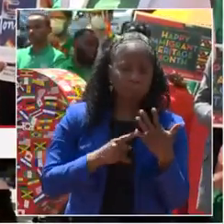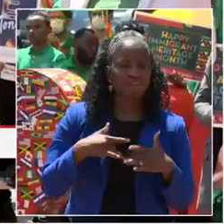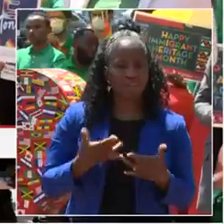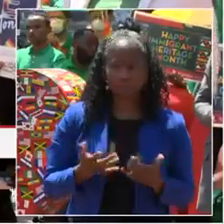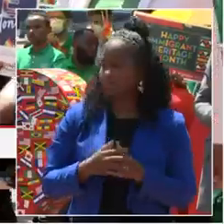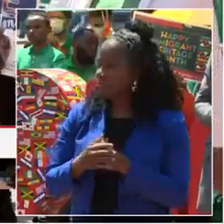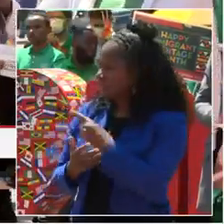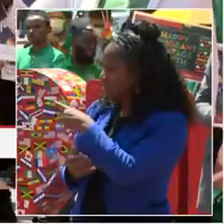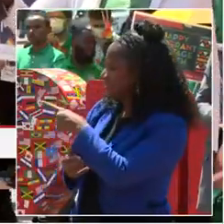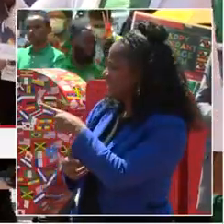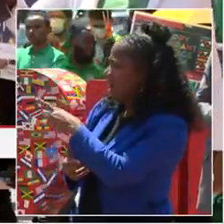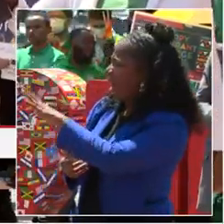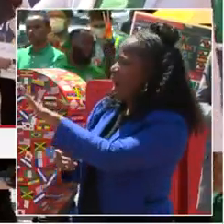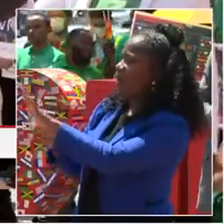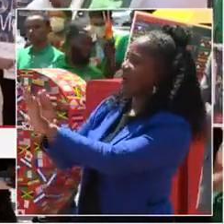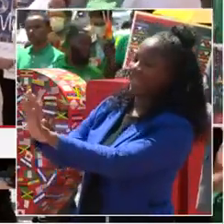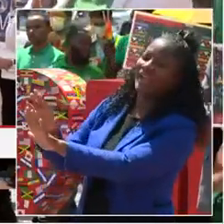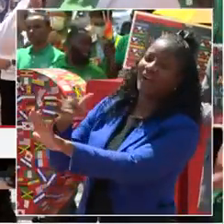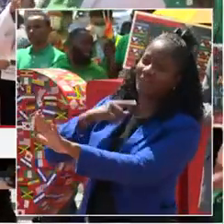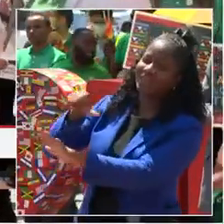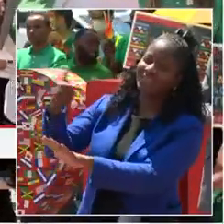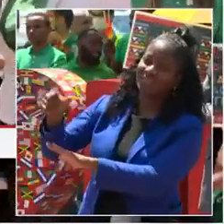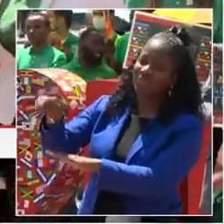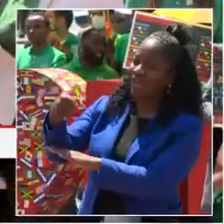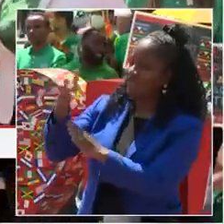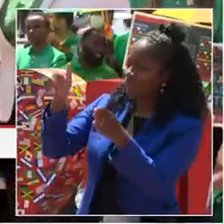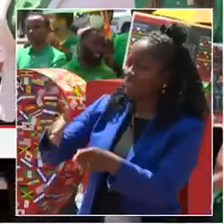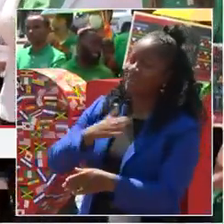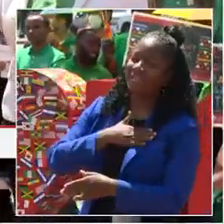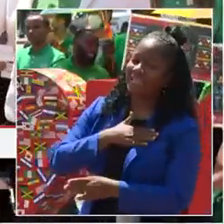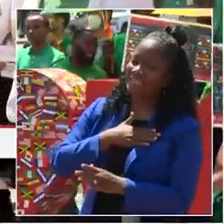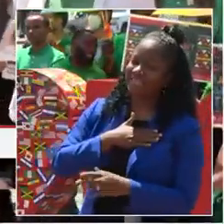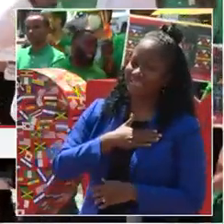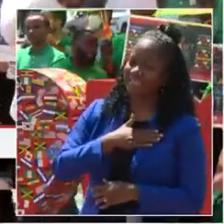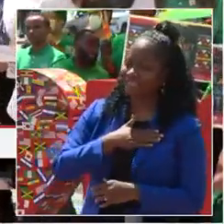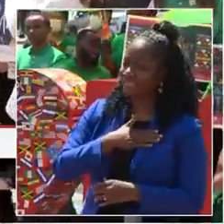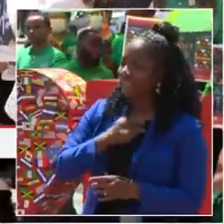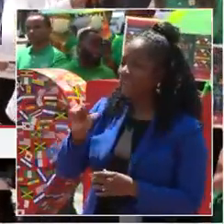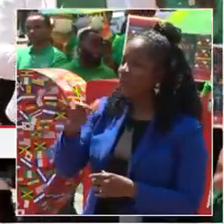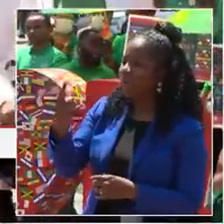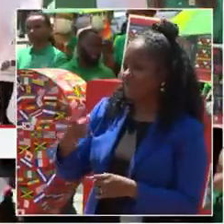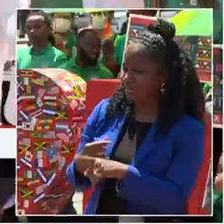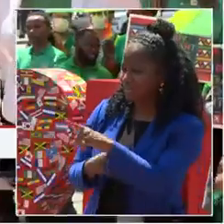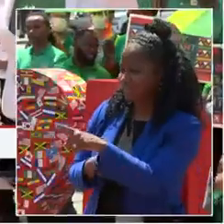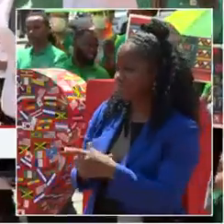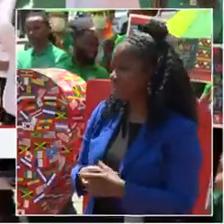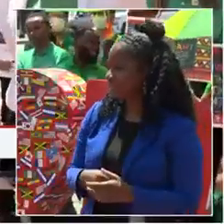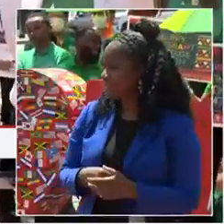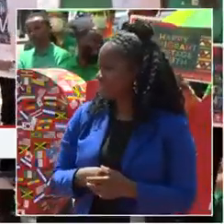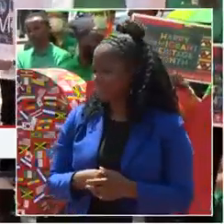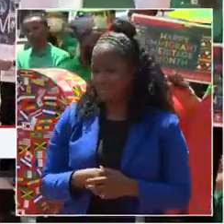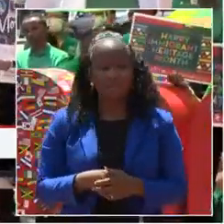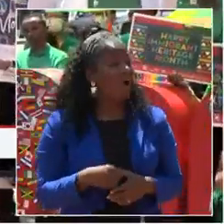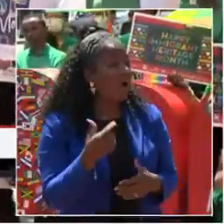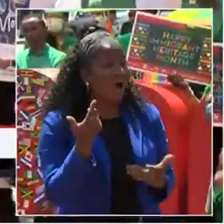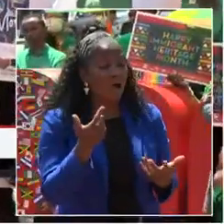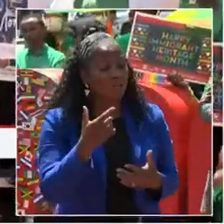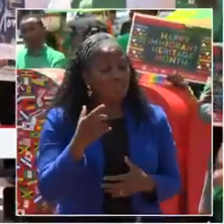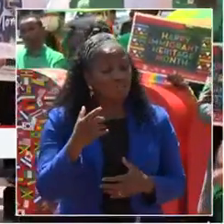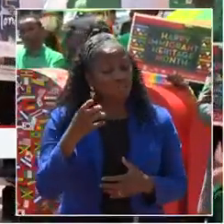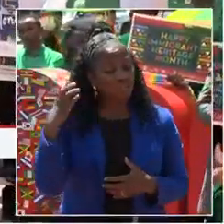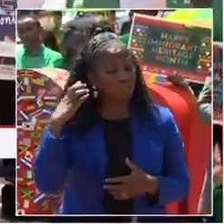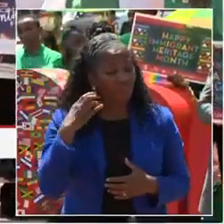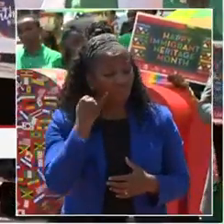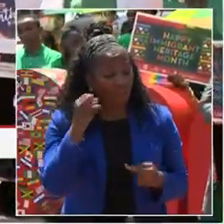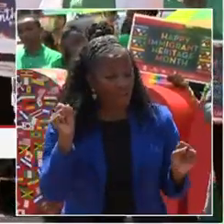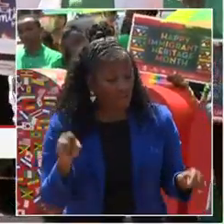large crowds, do you have an estimate? I'm going to get to somebody else. I'm sorry. Anybody else? Okay. Chief, if I could, Sure, Mark. on